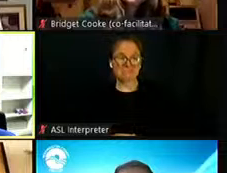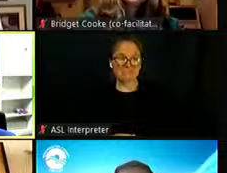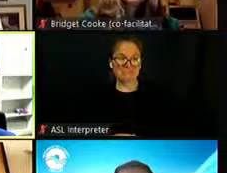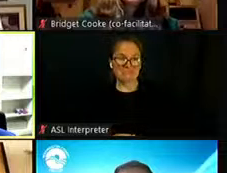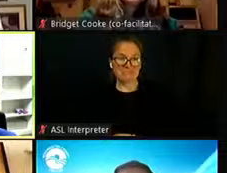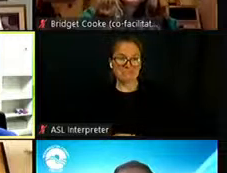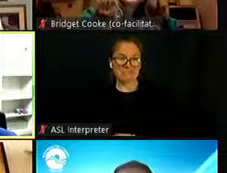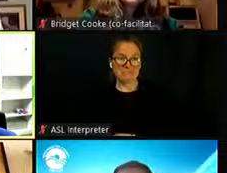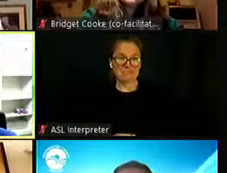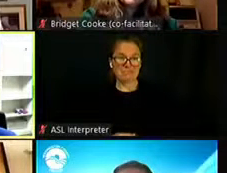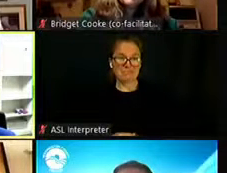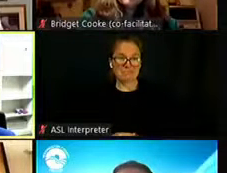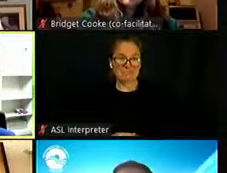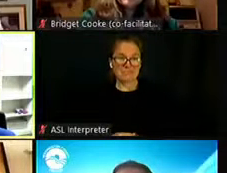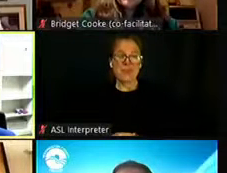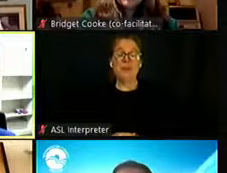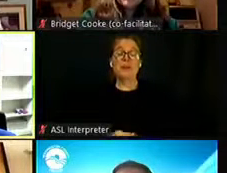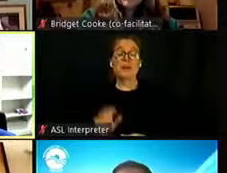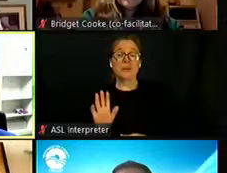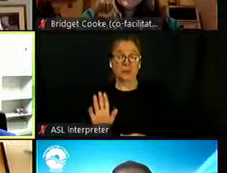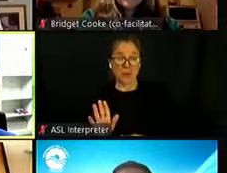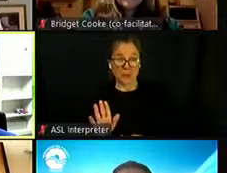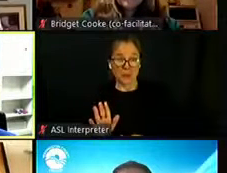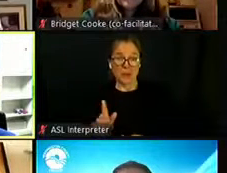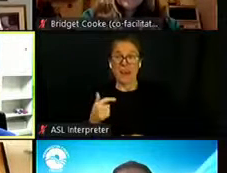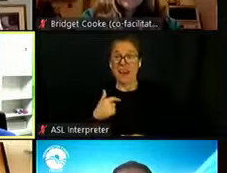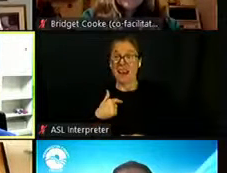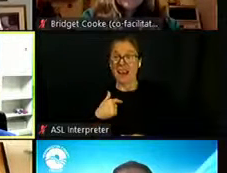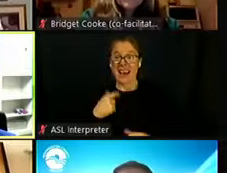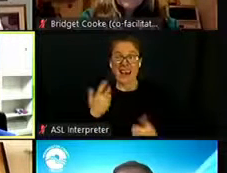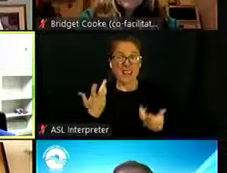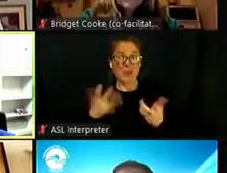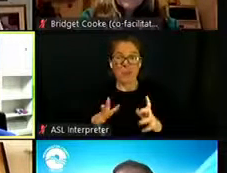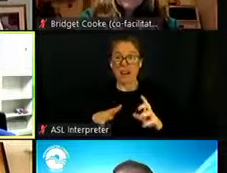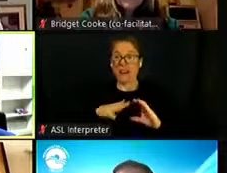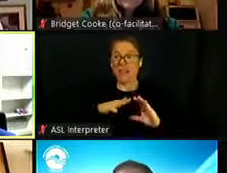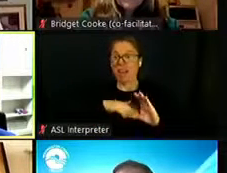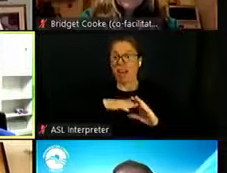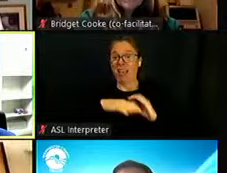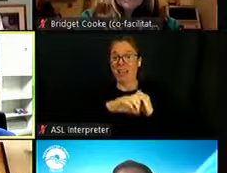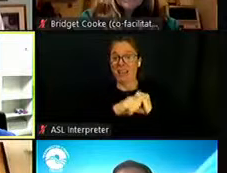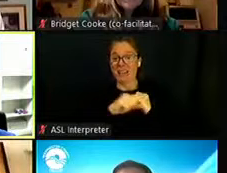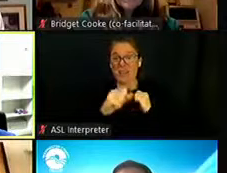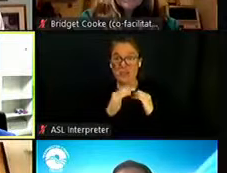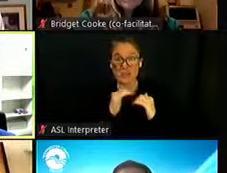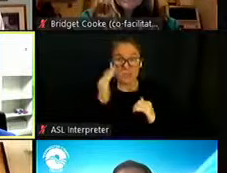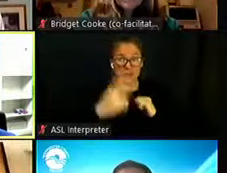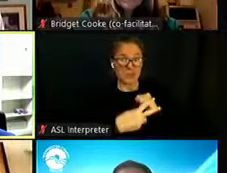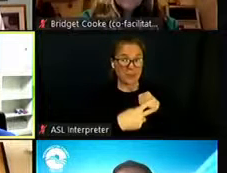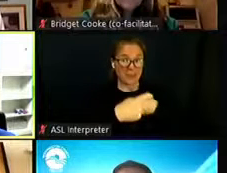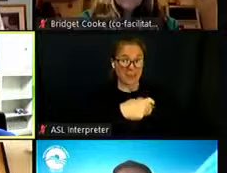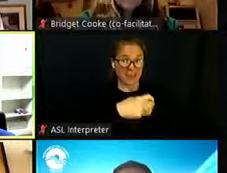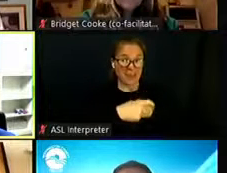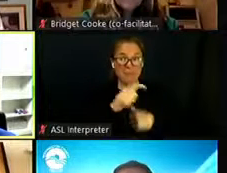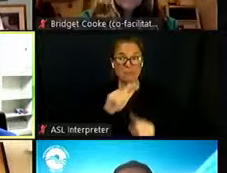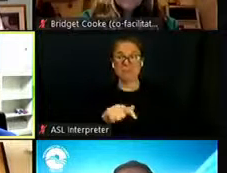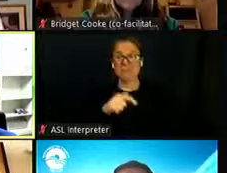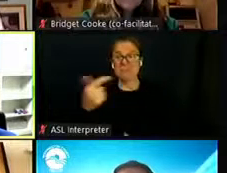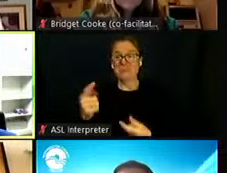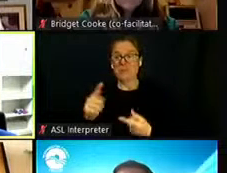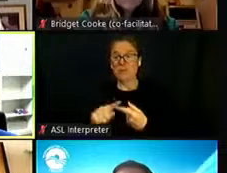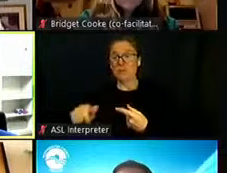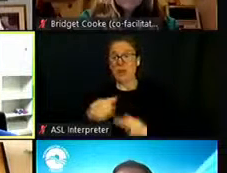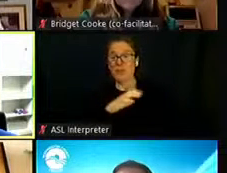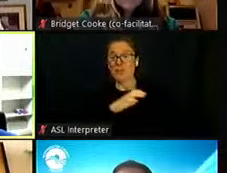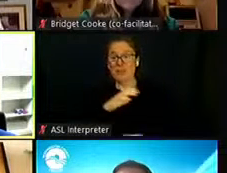the engagement. So right now I'd like to turn it over to my commission colleague, Commissioner Jerry Willey. Take